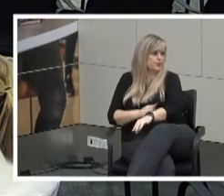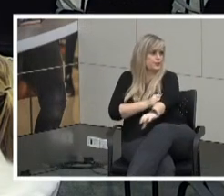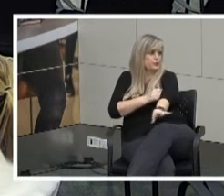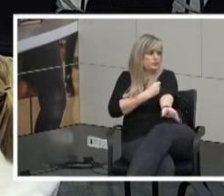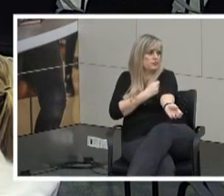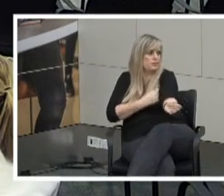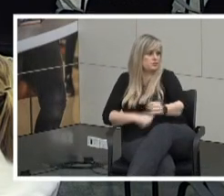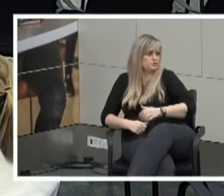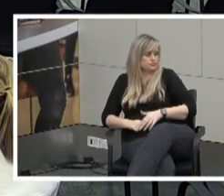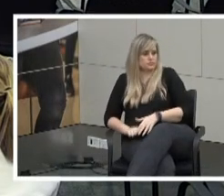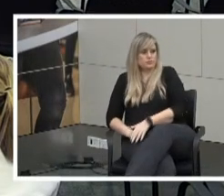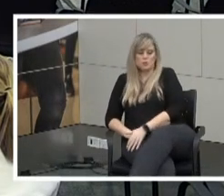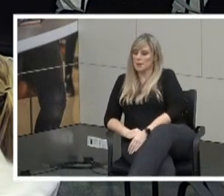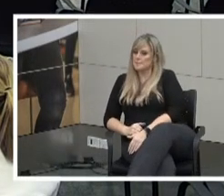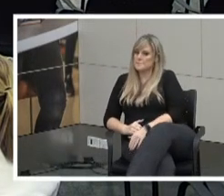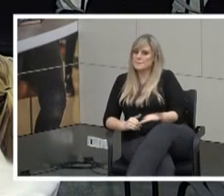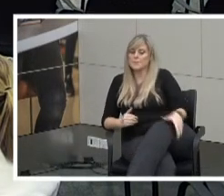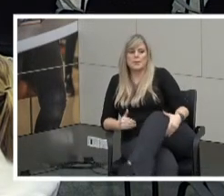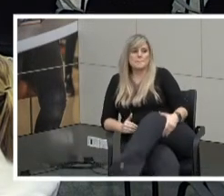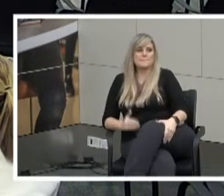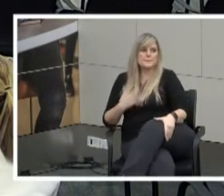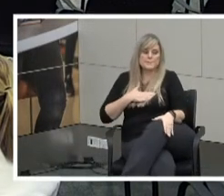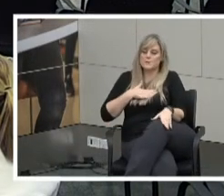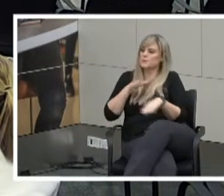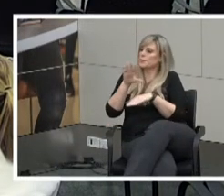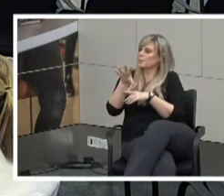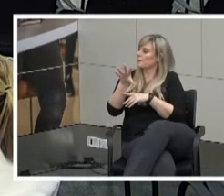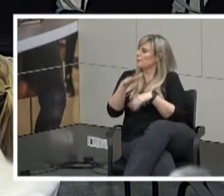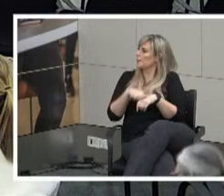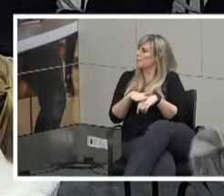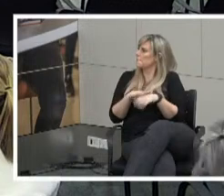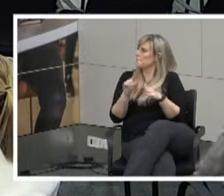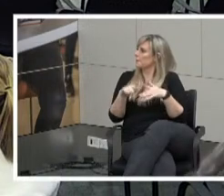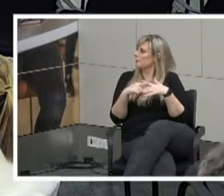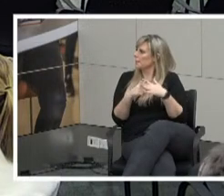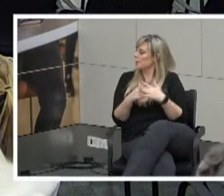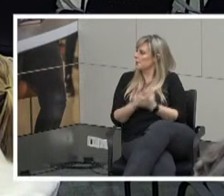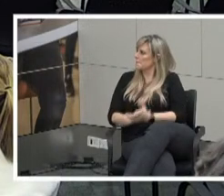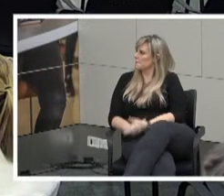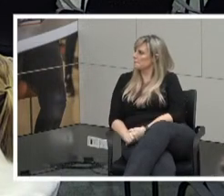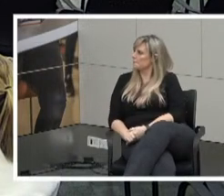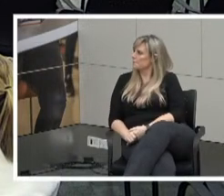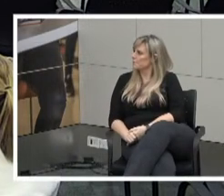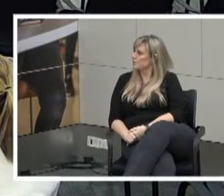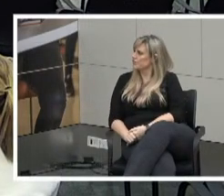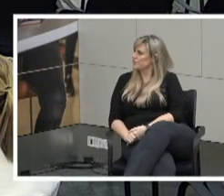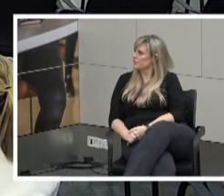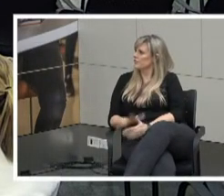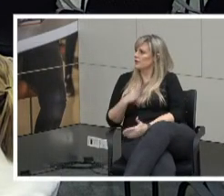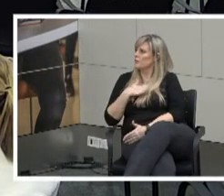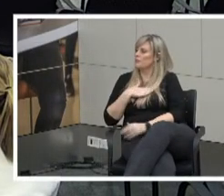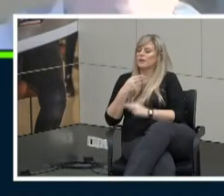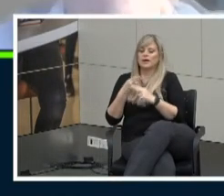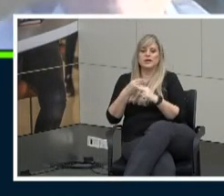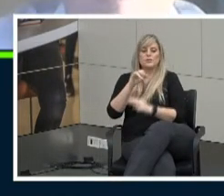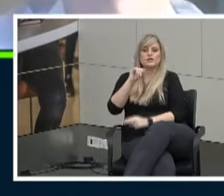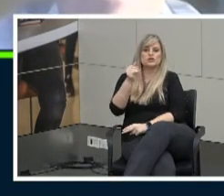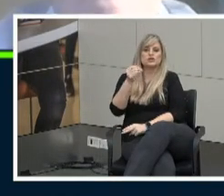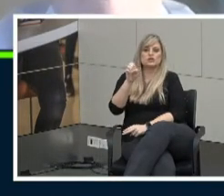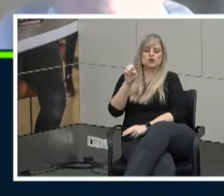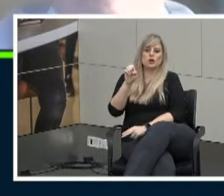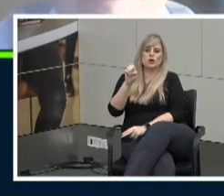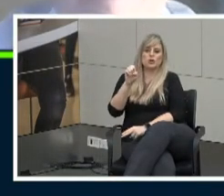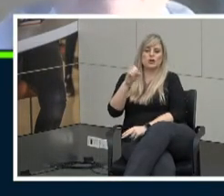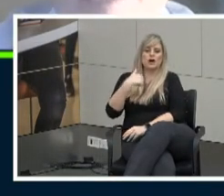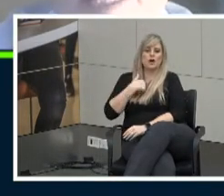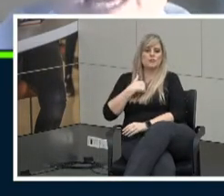you Joe Lack please turn your camera on you may begin my name is Joe Lack I'm a retired